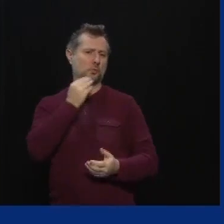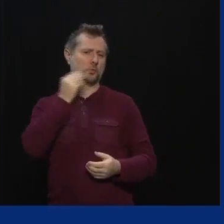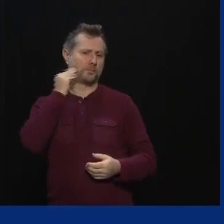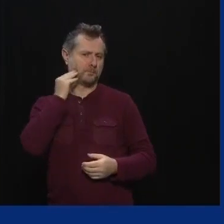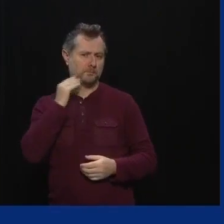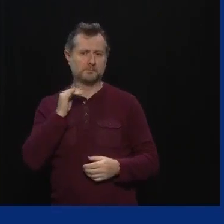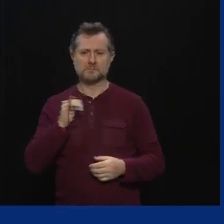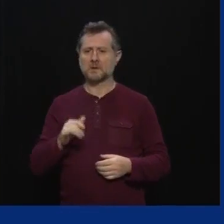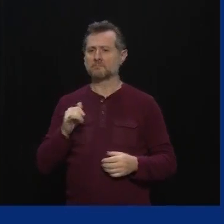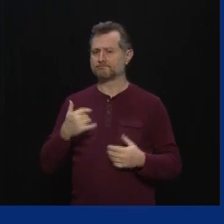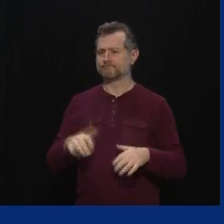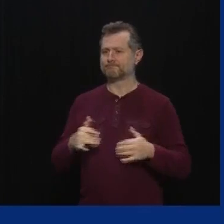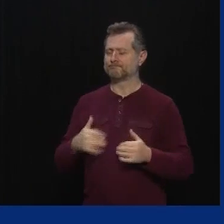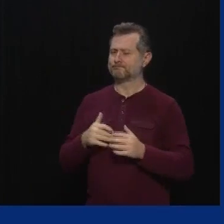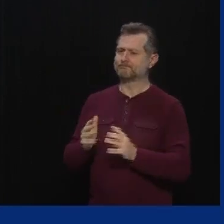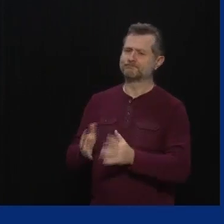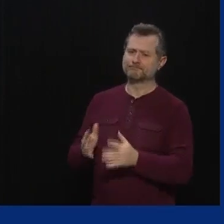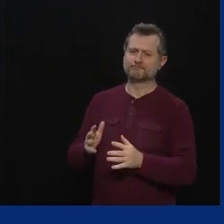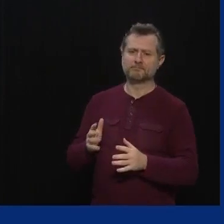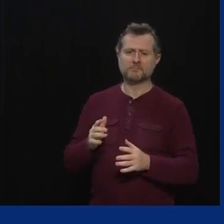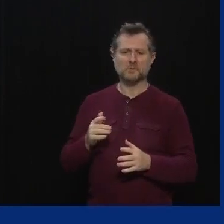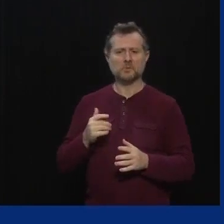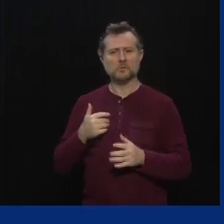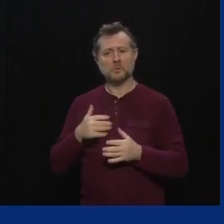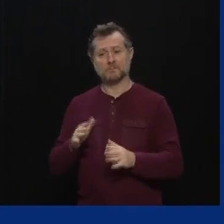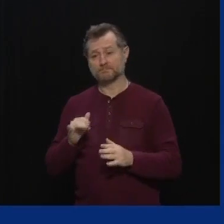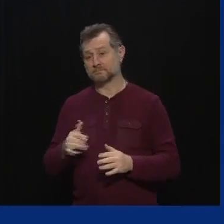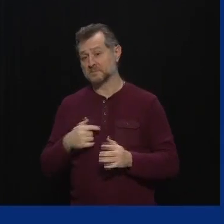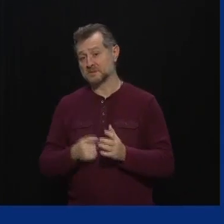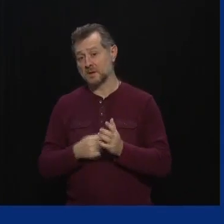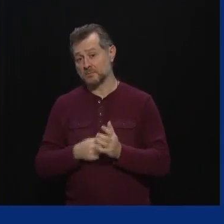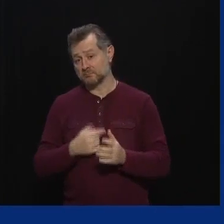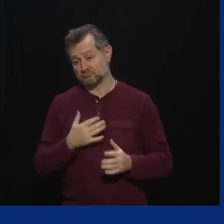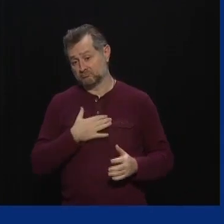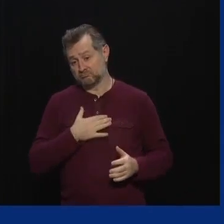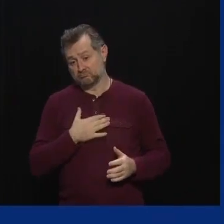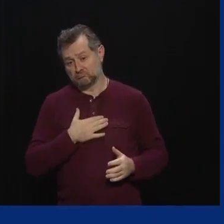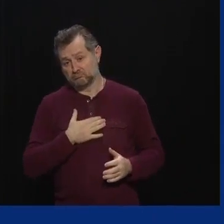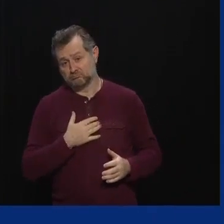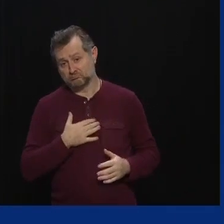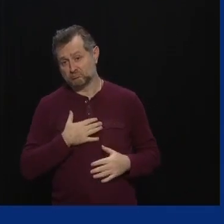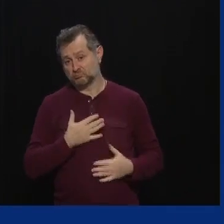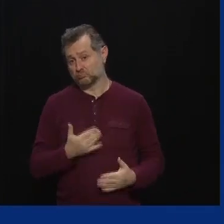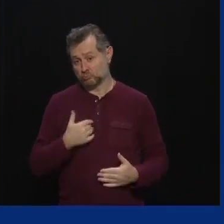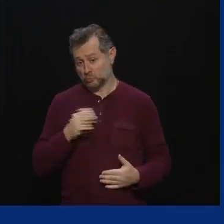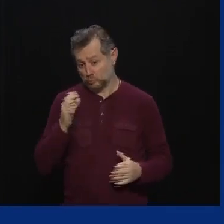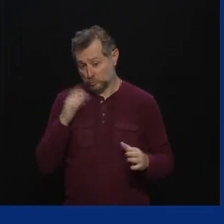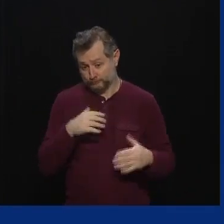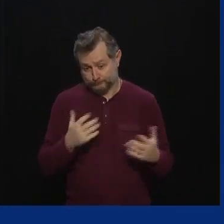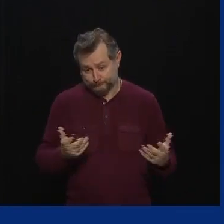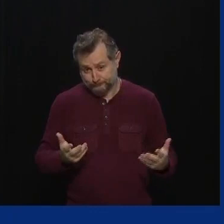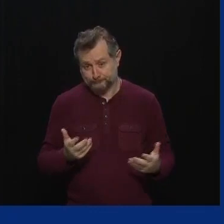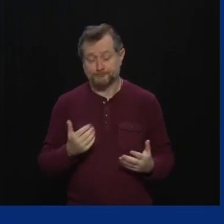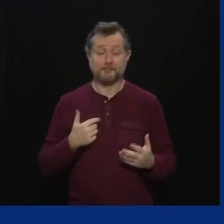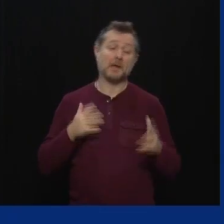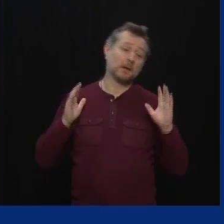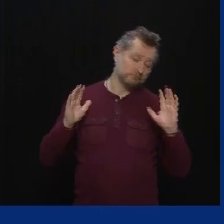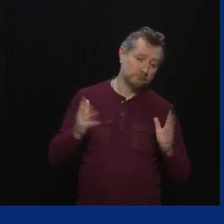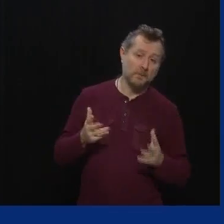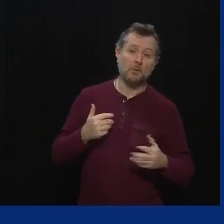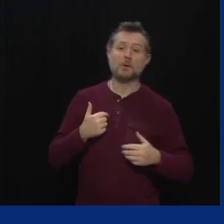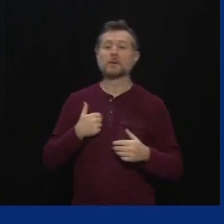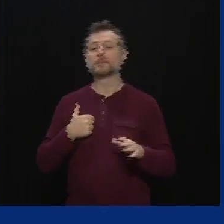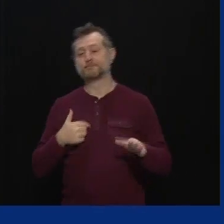I'm a little bit unusual in my approach sometimes. I was walking over. I did a lot of walking. I walked over to